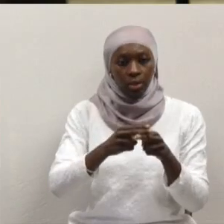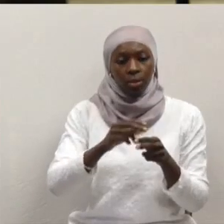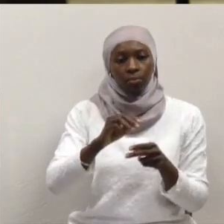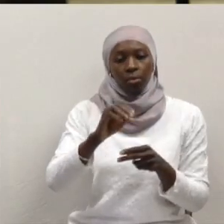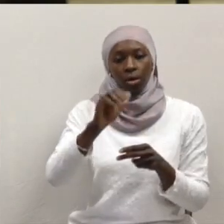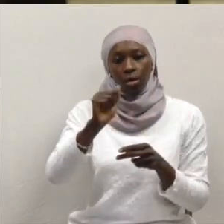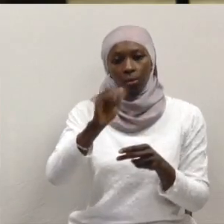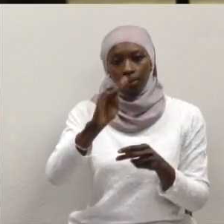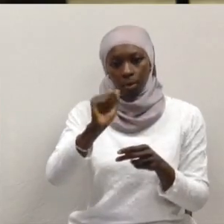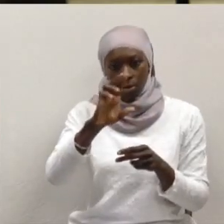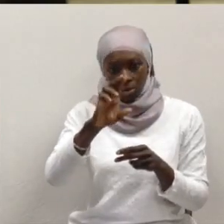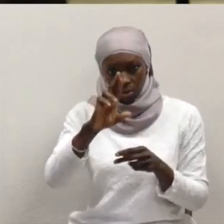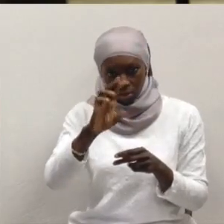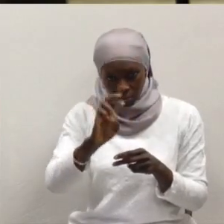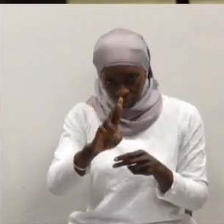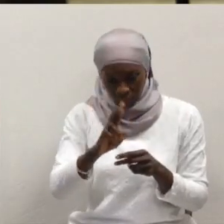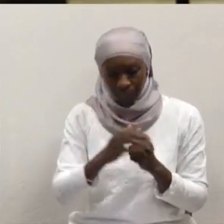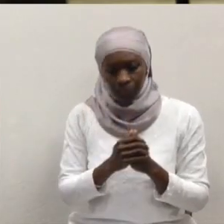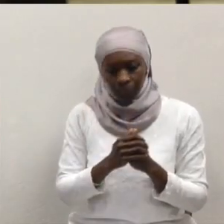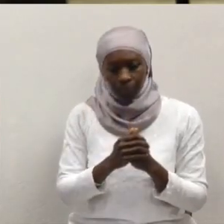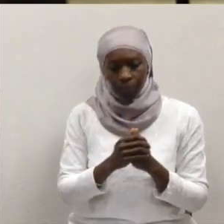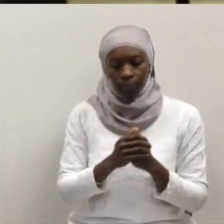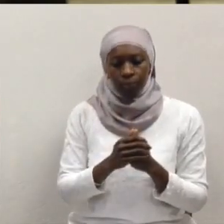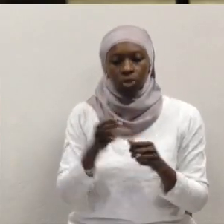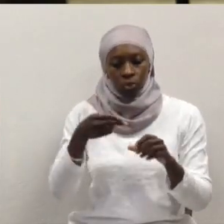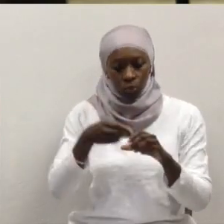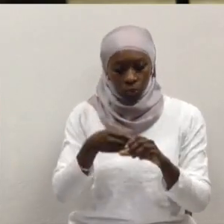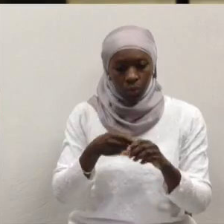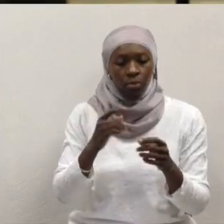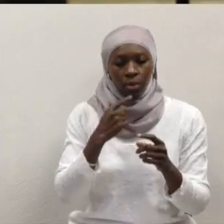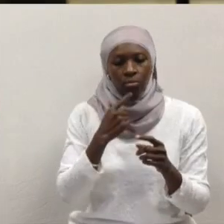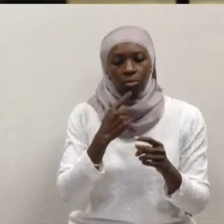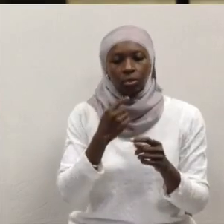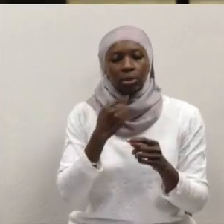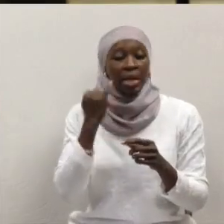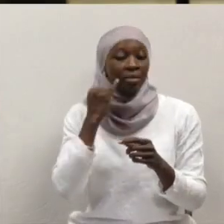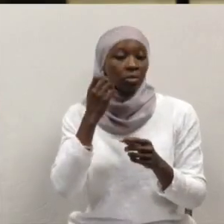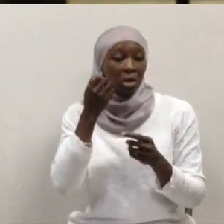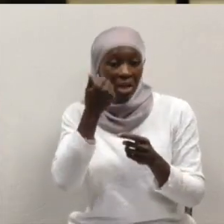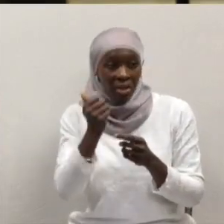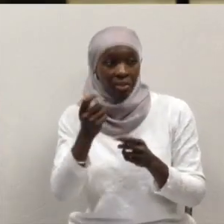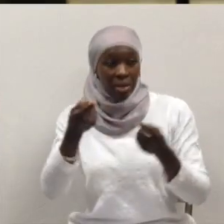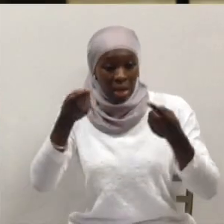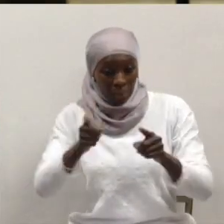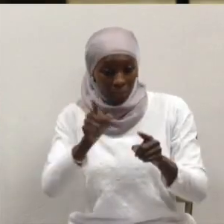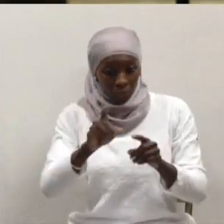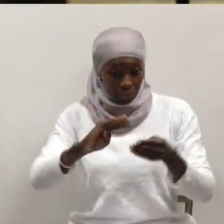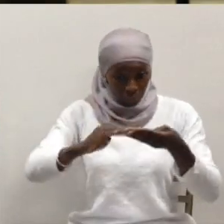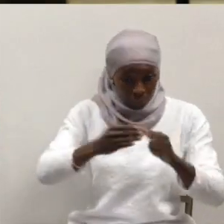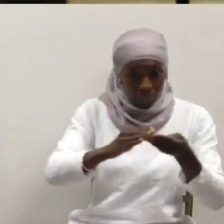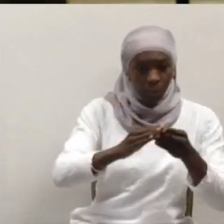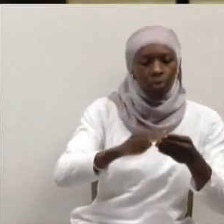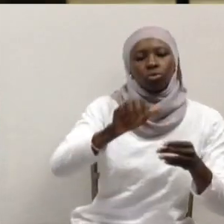pagans, so that if something happens between any of these communities, then the other side will come to defend